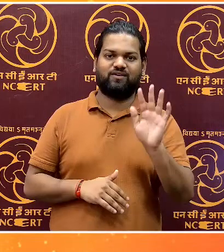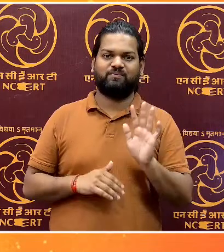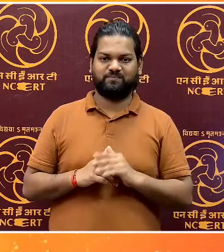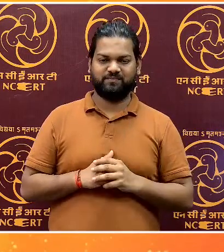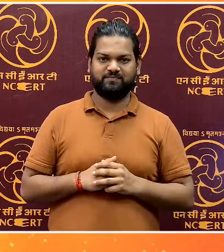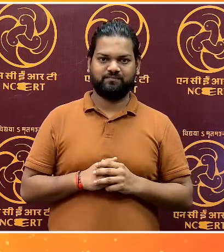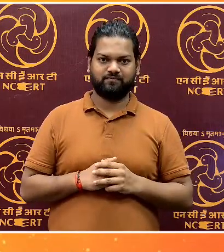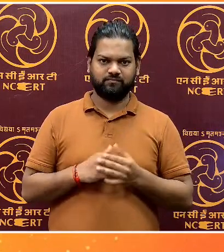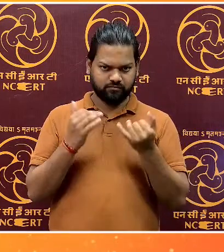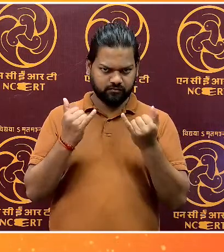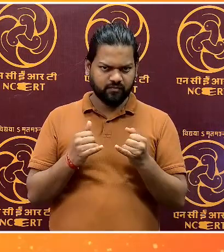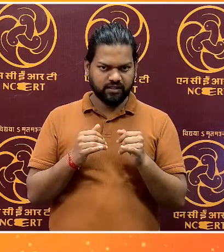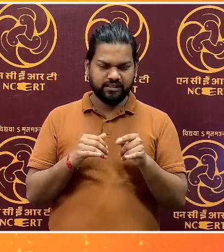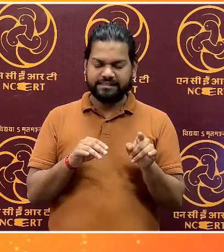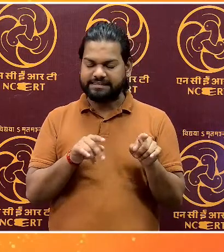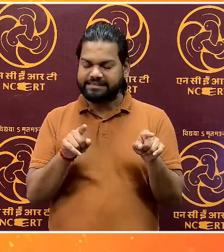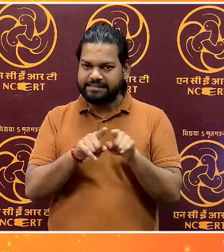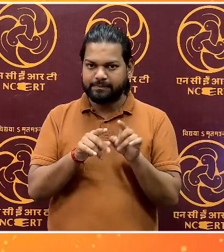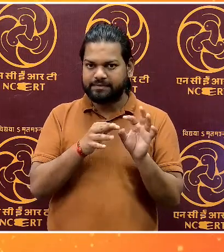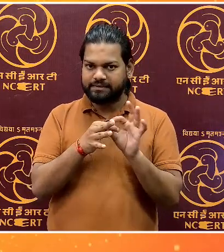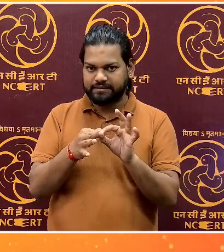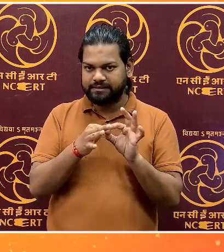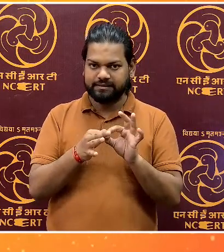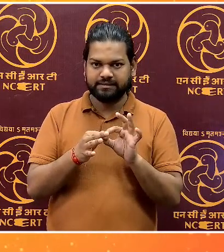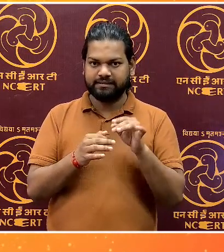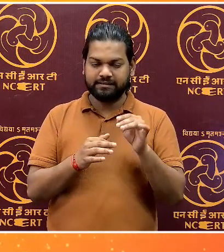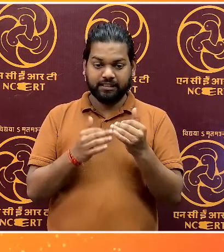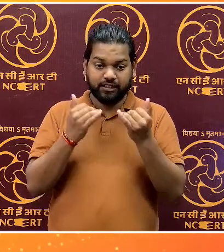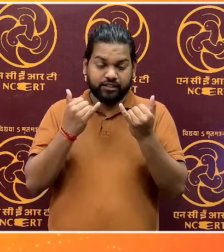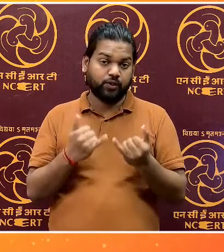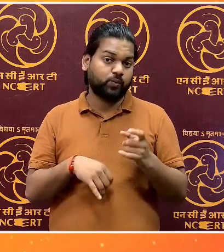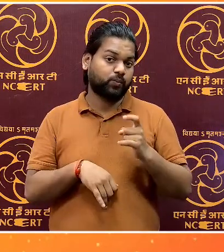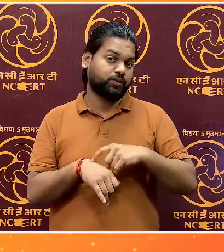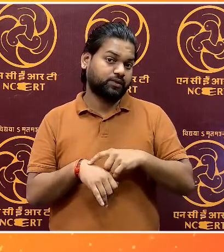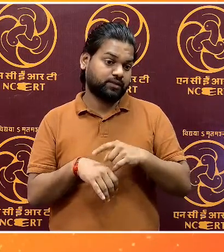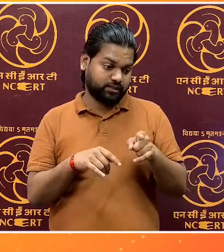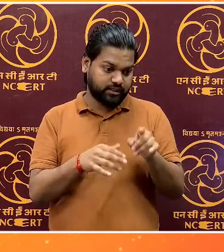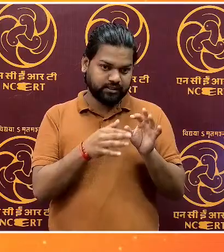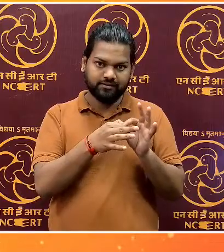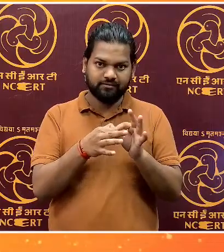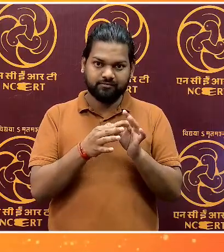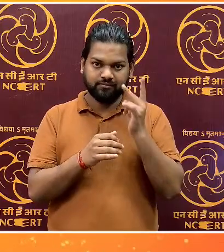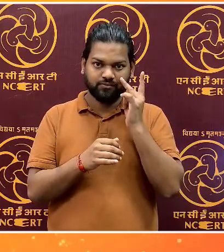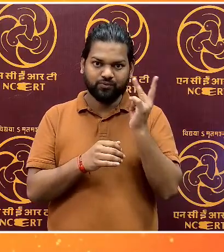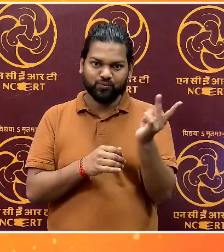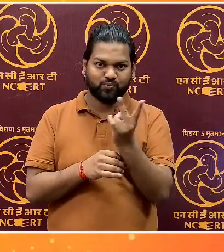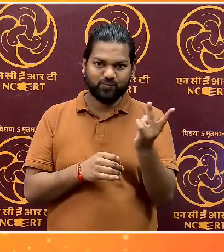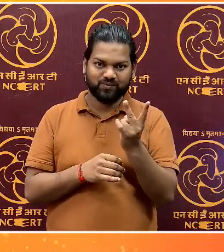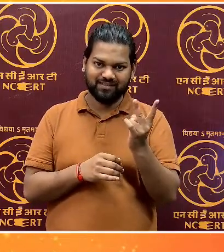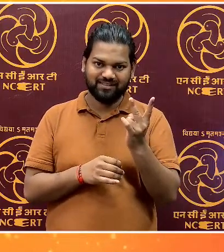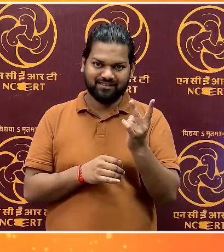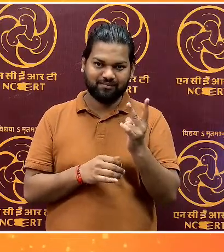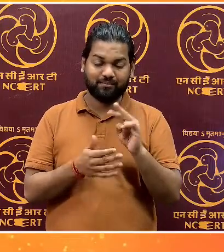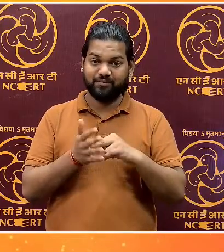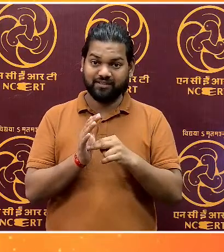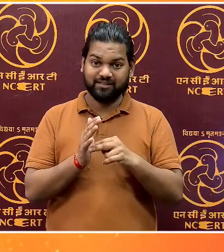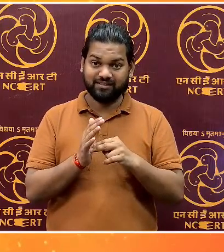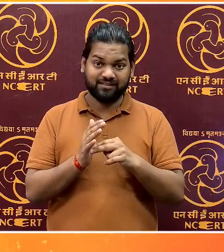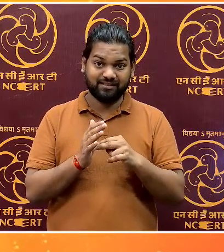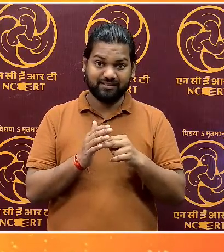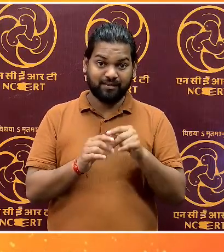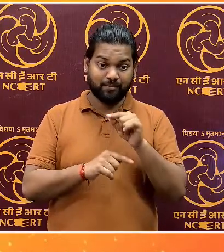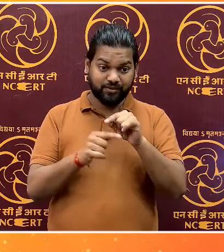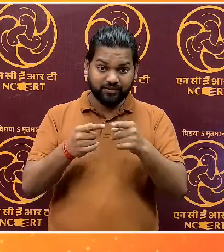Again, another kind of similar relationship between the interest rate and present value, but here the relationship is inverse, which means higher the interest